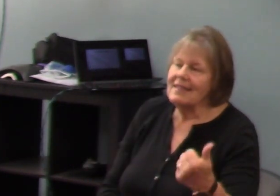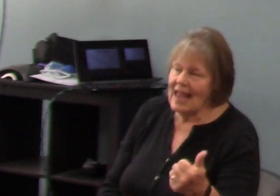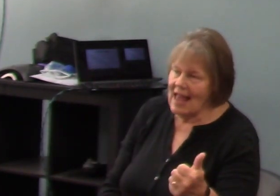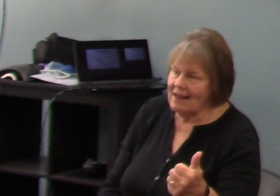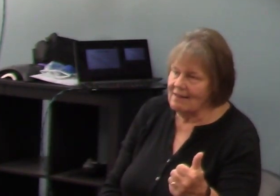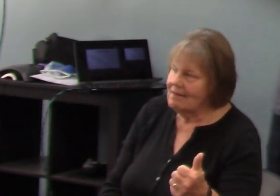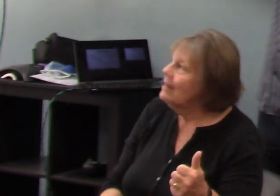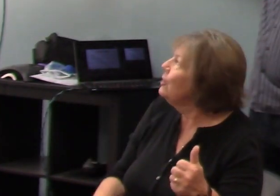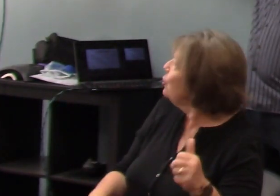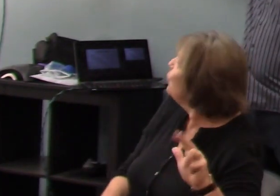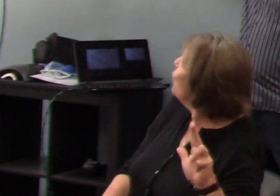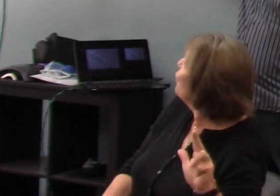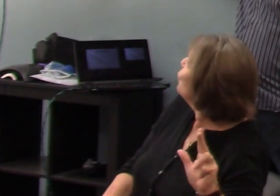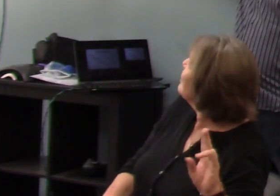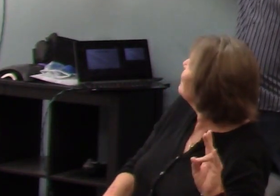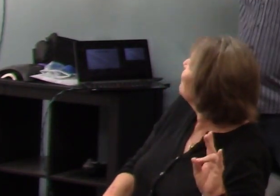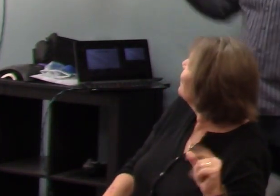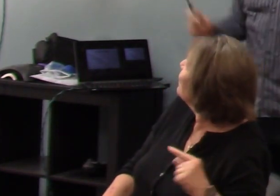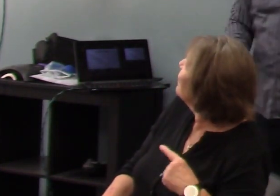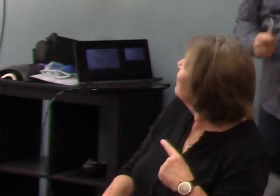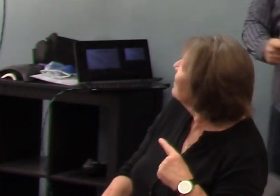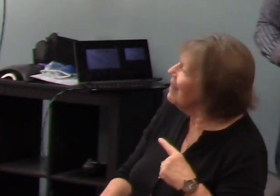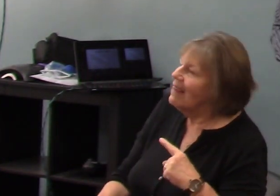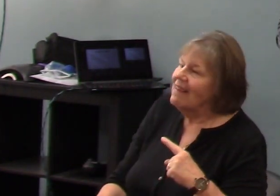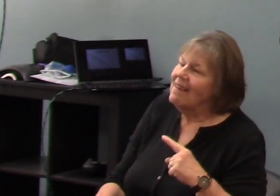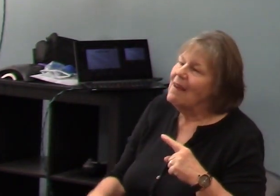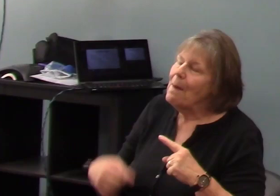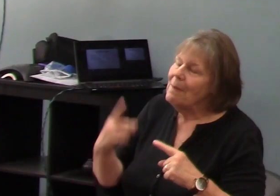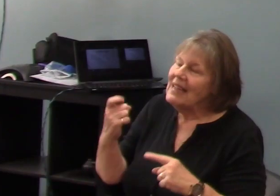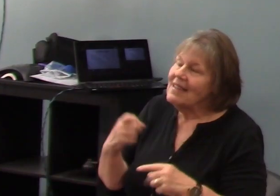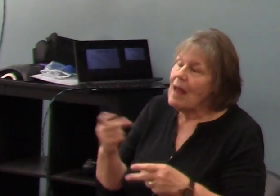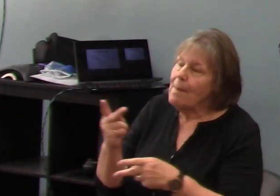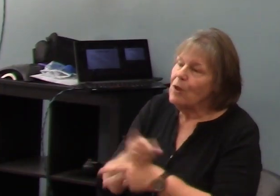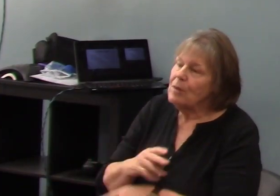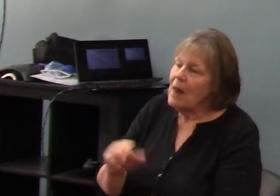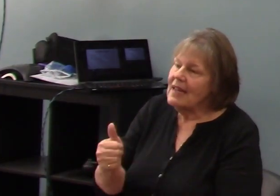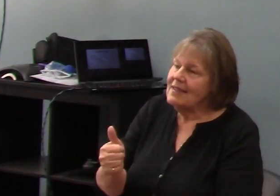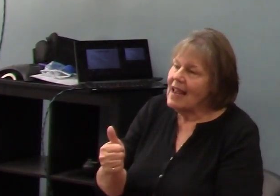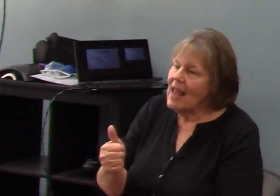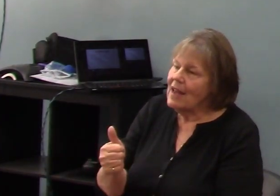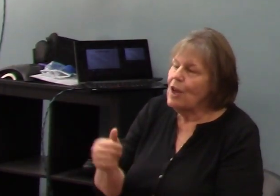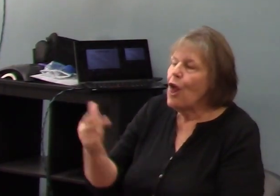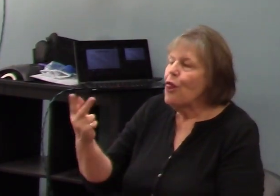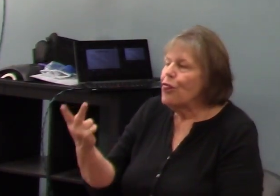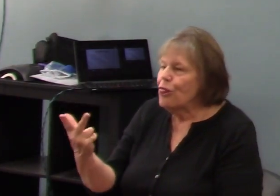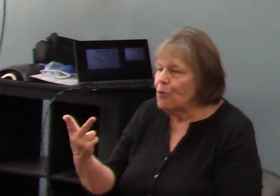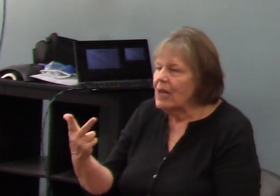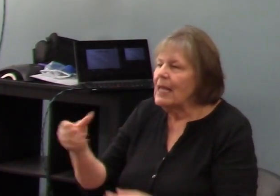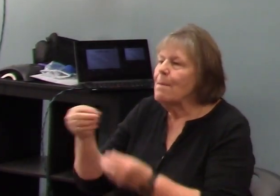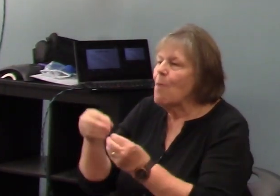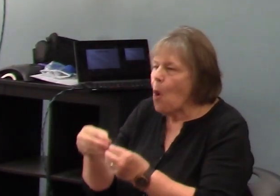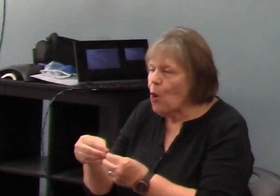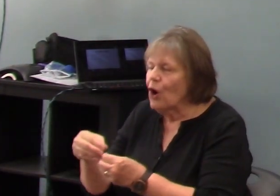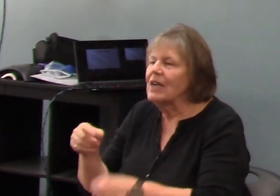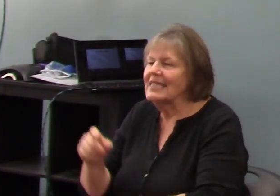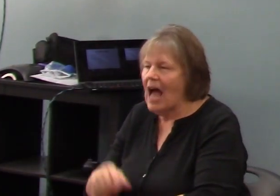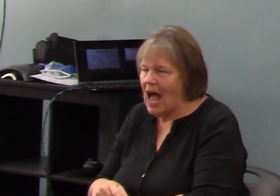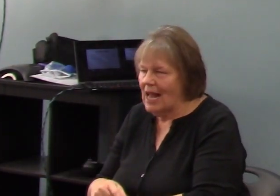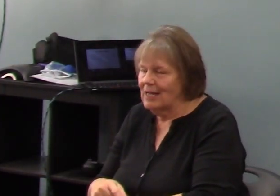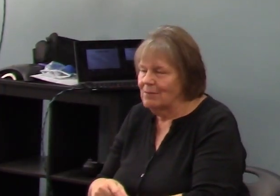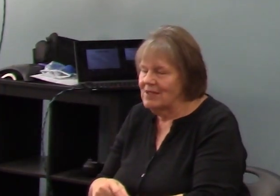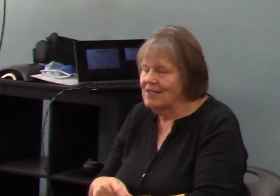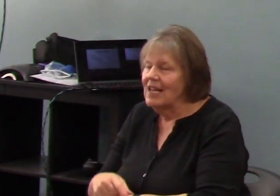by 10 3 more times here. That's 1,000. So you see a difference between 10 to the 6th and 10 to the